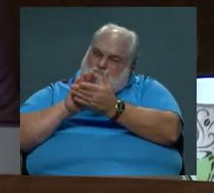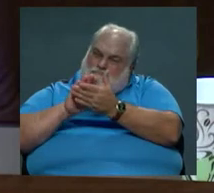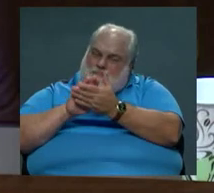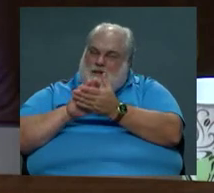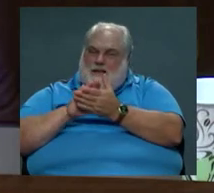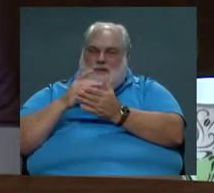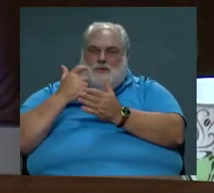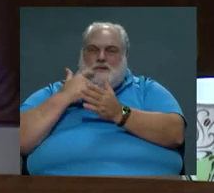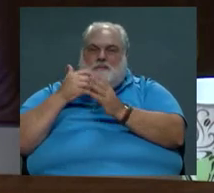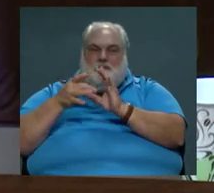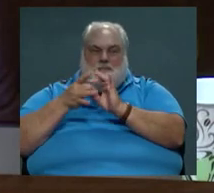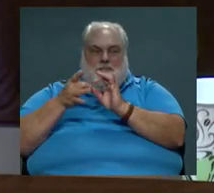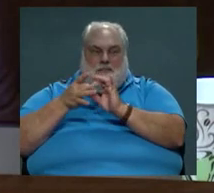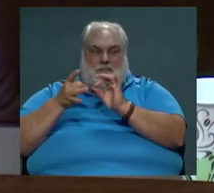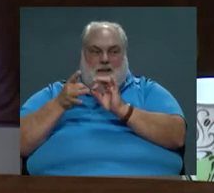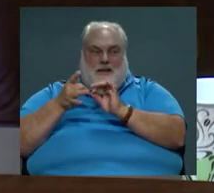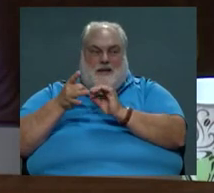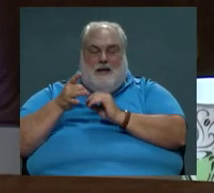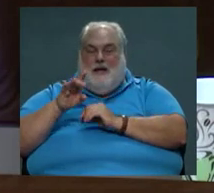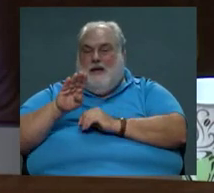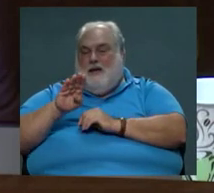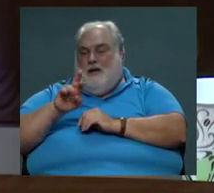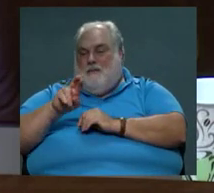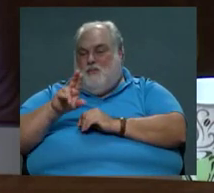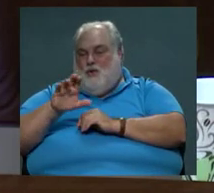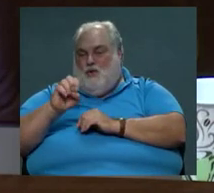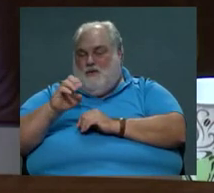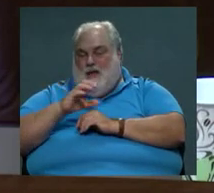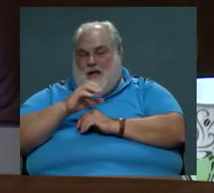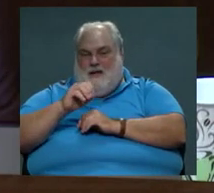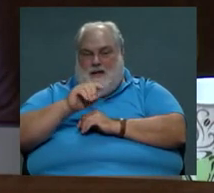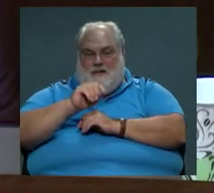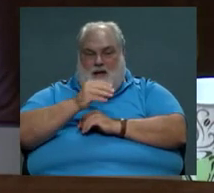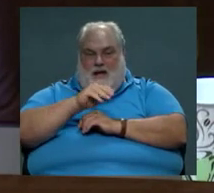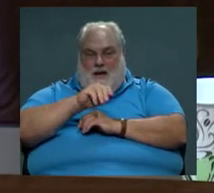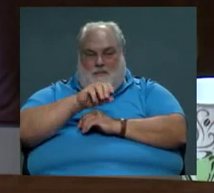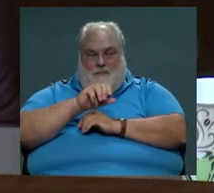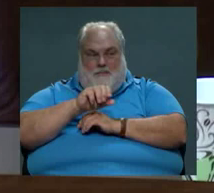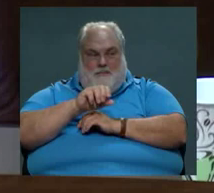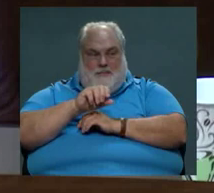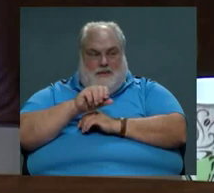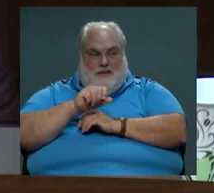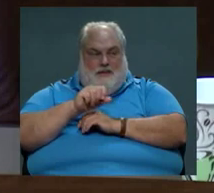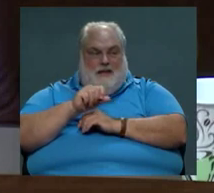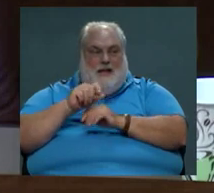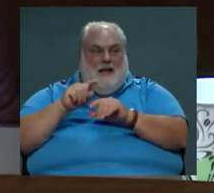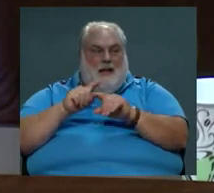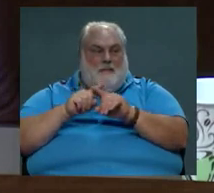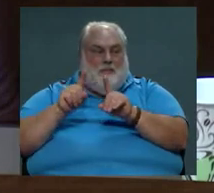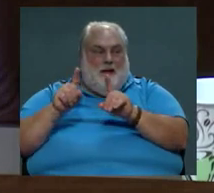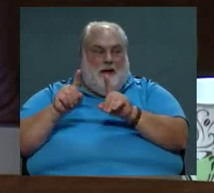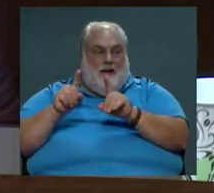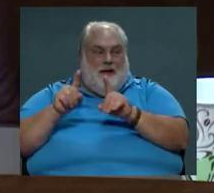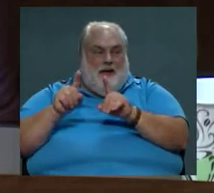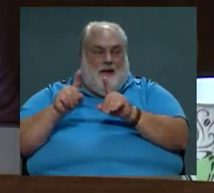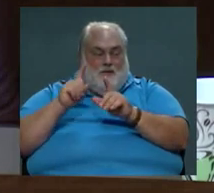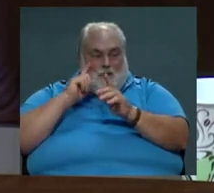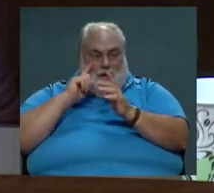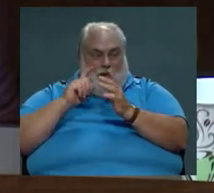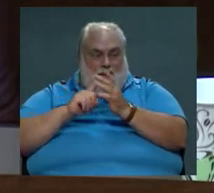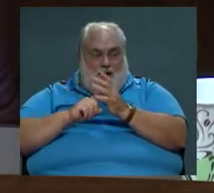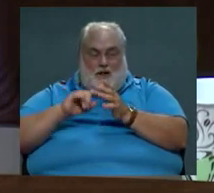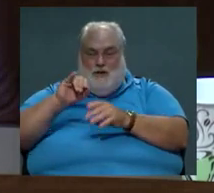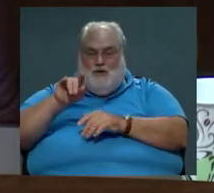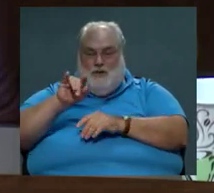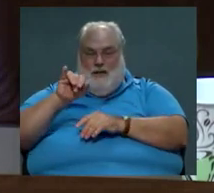recently made, but I think Bruce and Tom would know this, and she's probably not going to like me doing this. I would be remiss if I didn't recognize